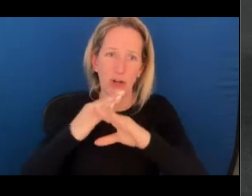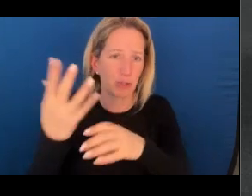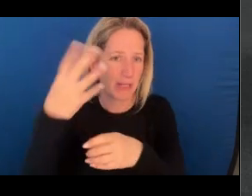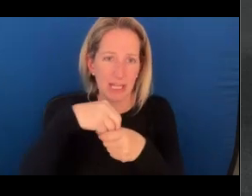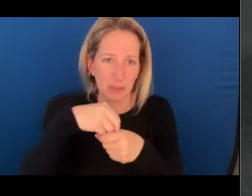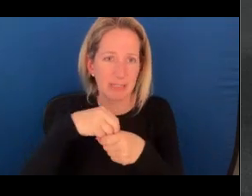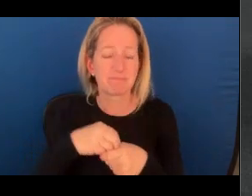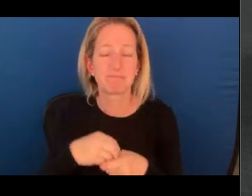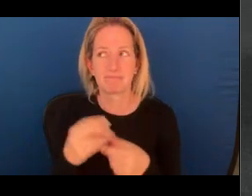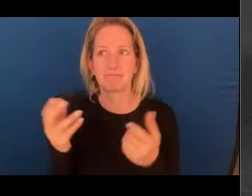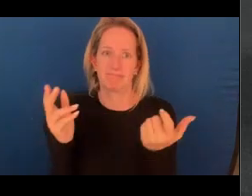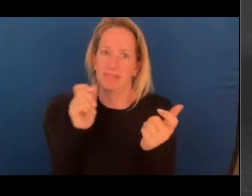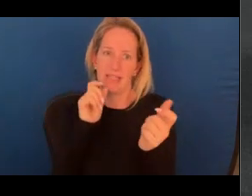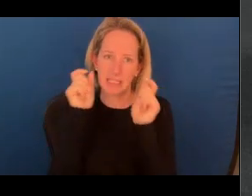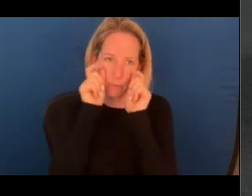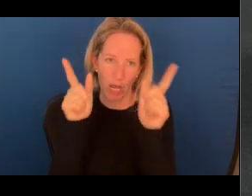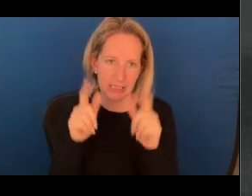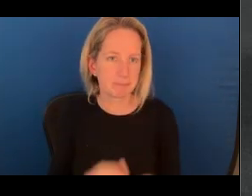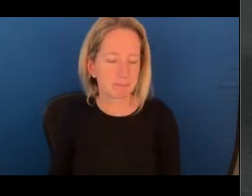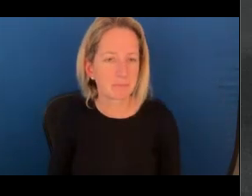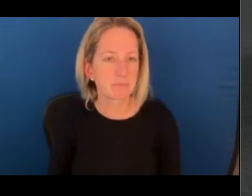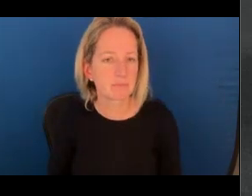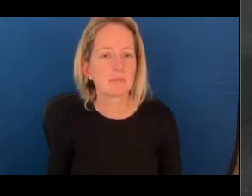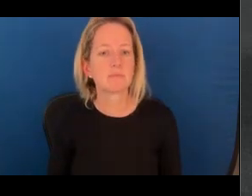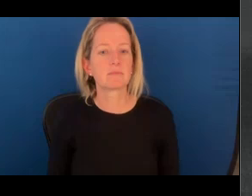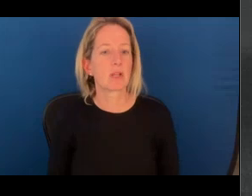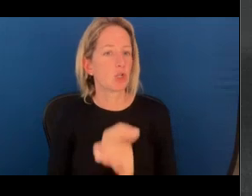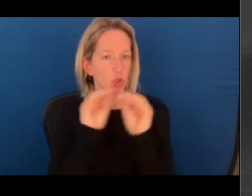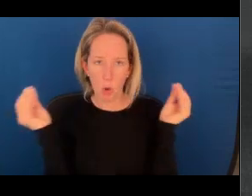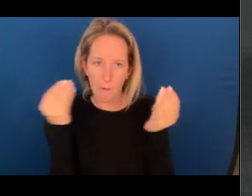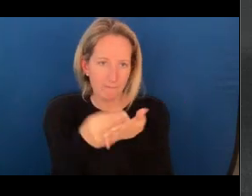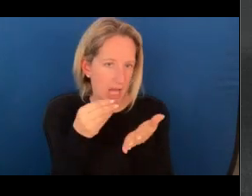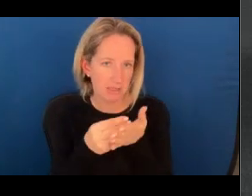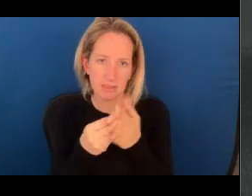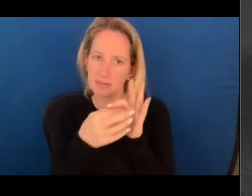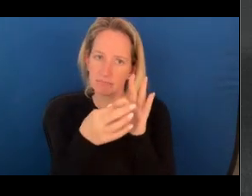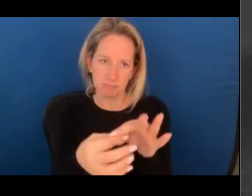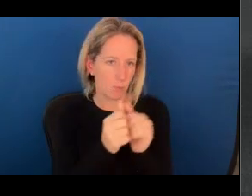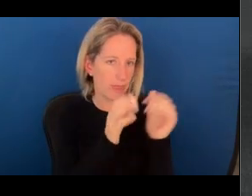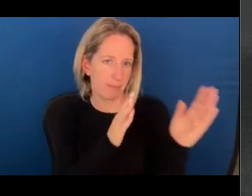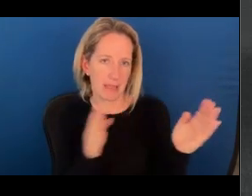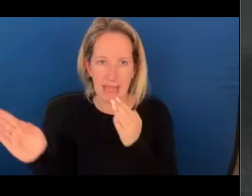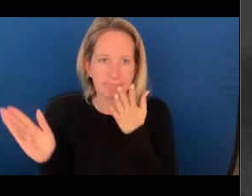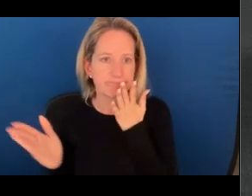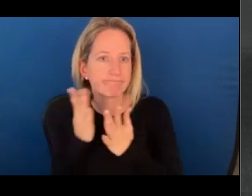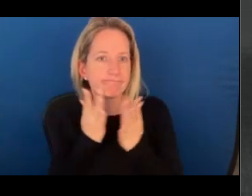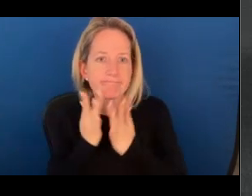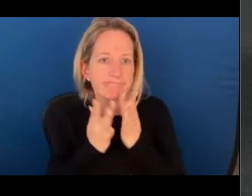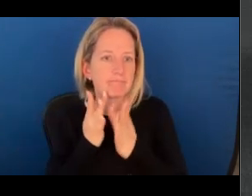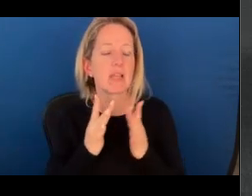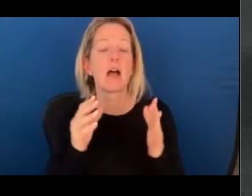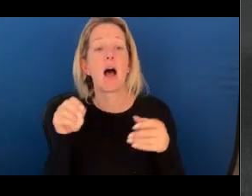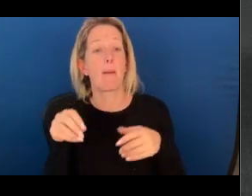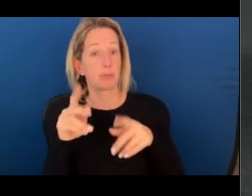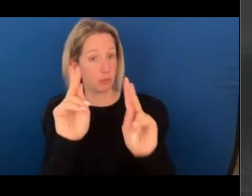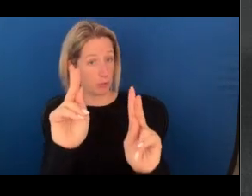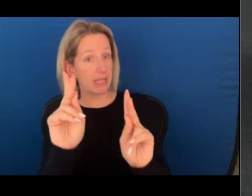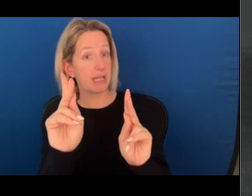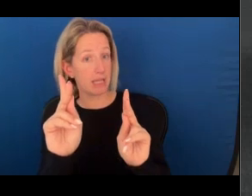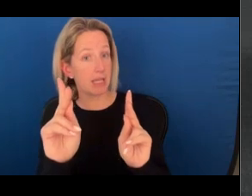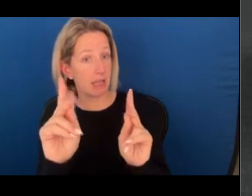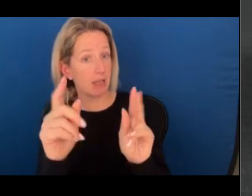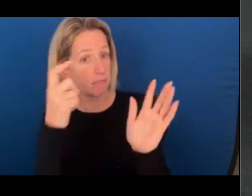Not surprising, but there are no funds associated with these plans. And then an opportunity that was highlighted is that